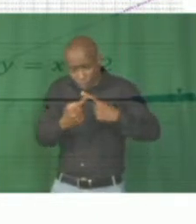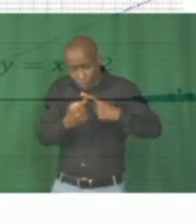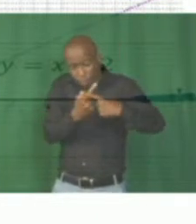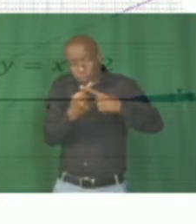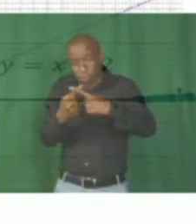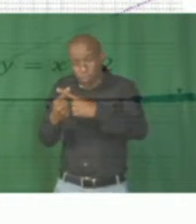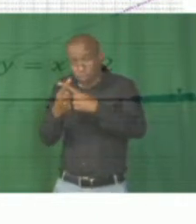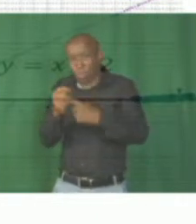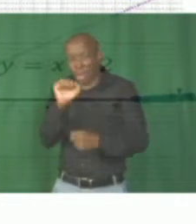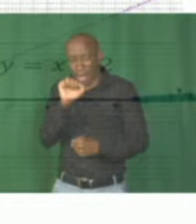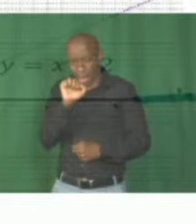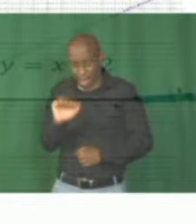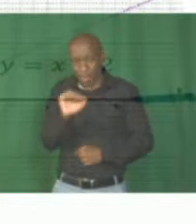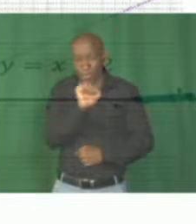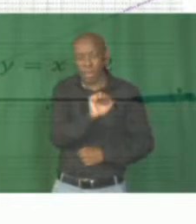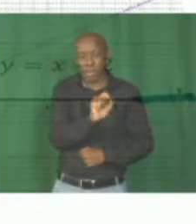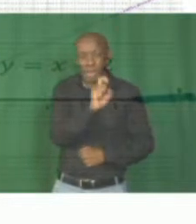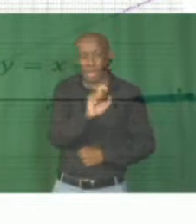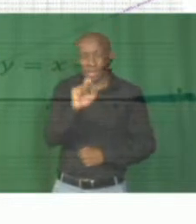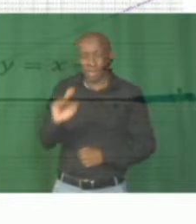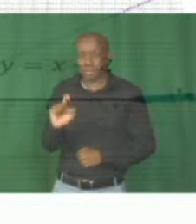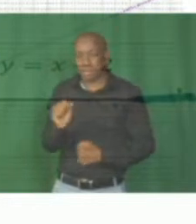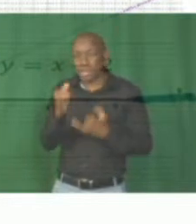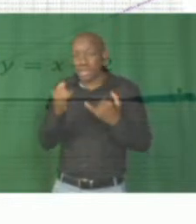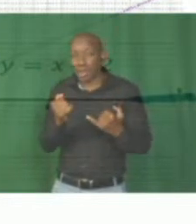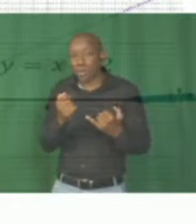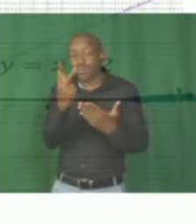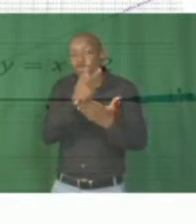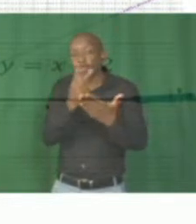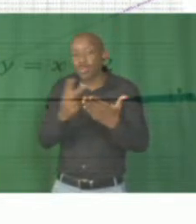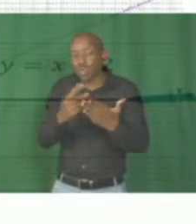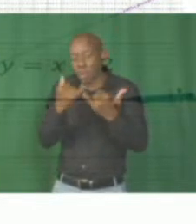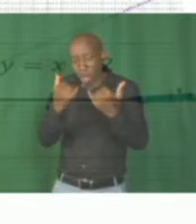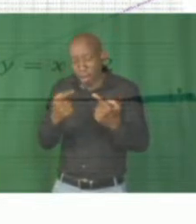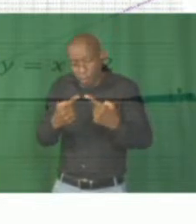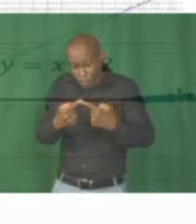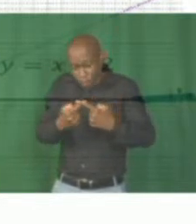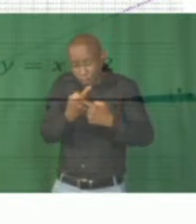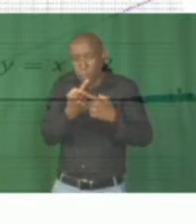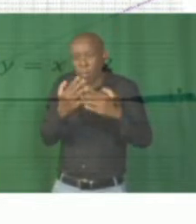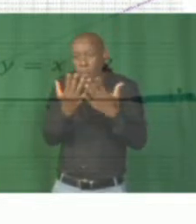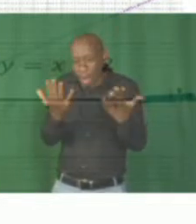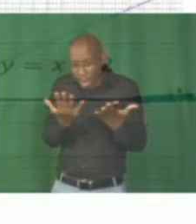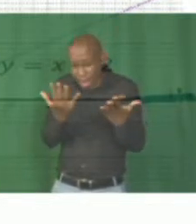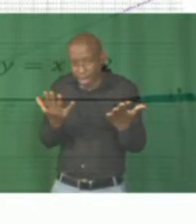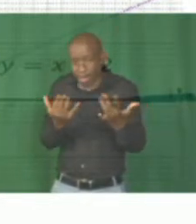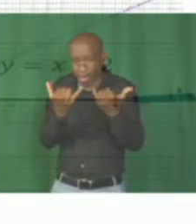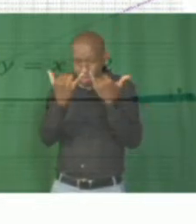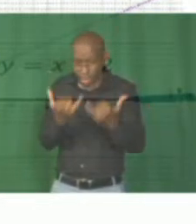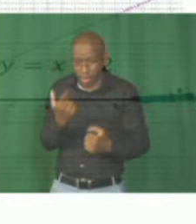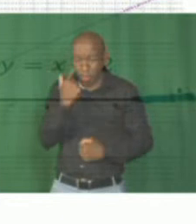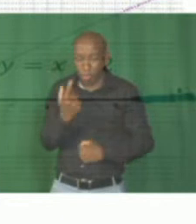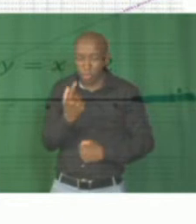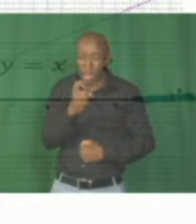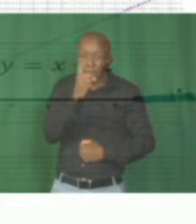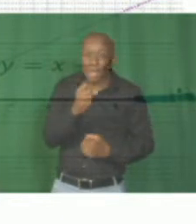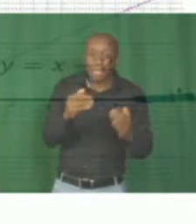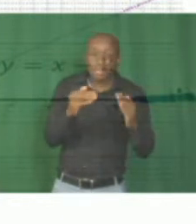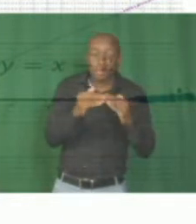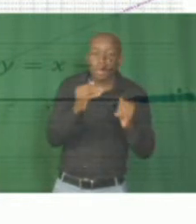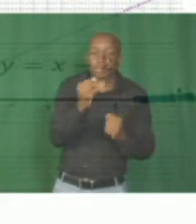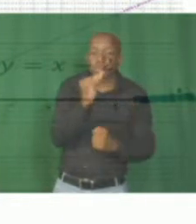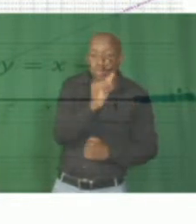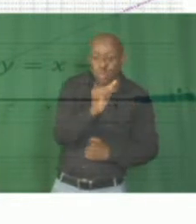seeing there. So that we can see that now the two graphs are intersecting at the point now where x is 2 and also here, and